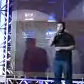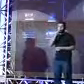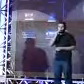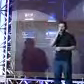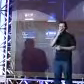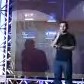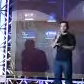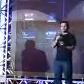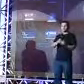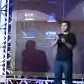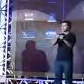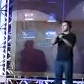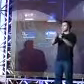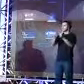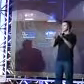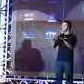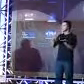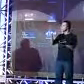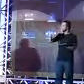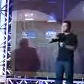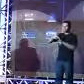the planet's resources